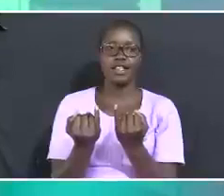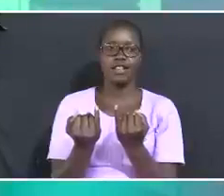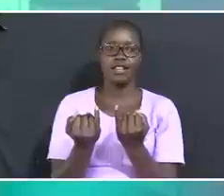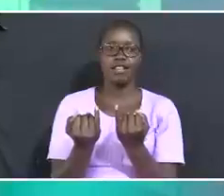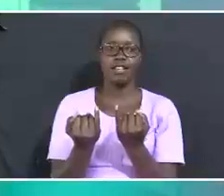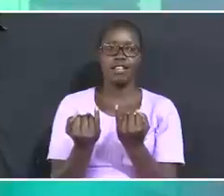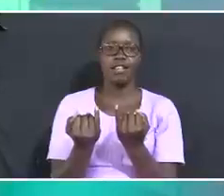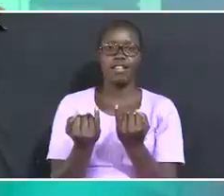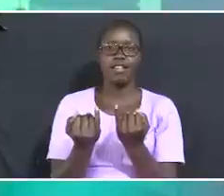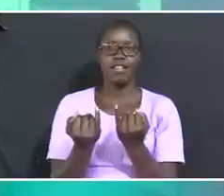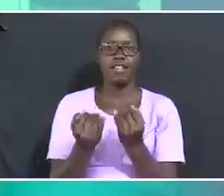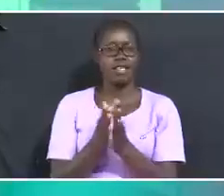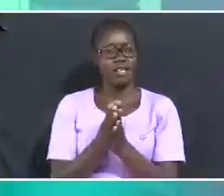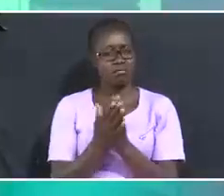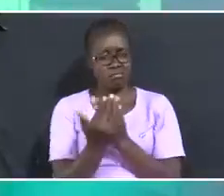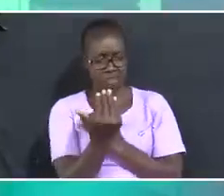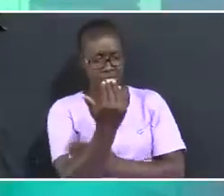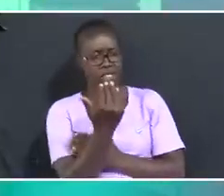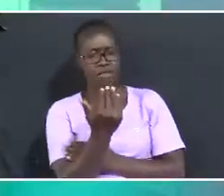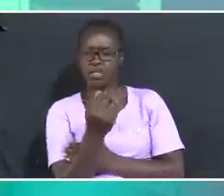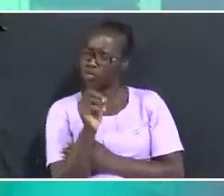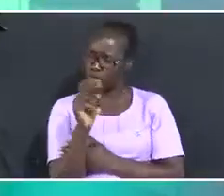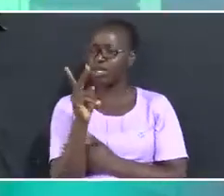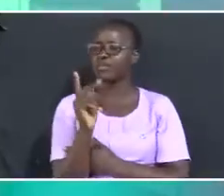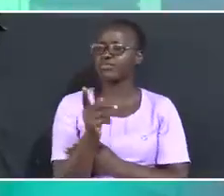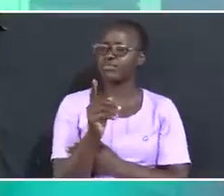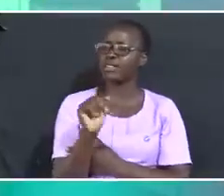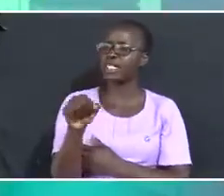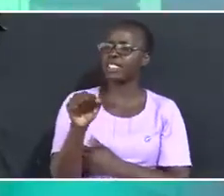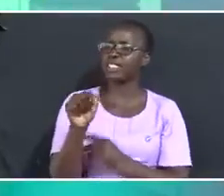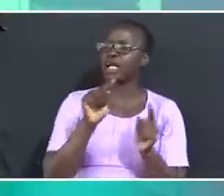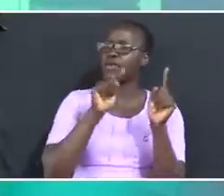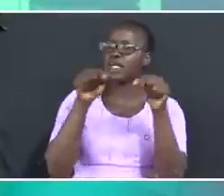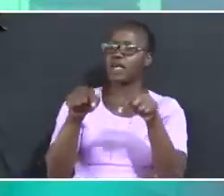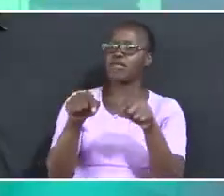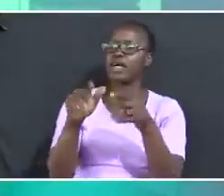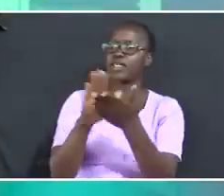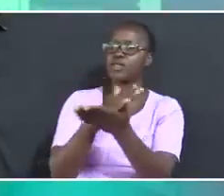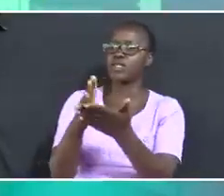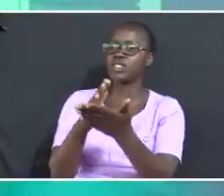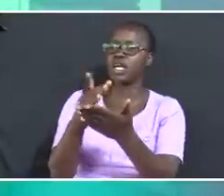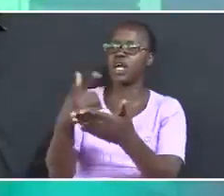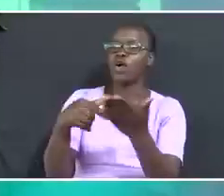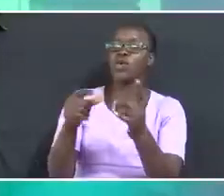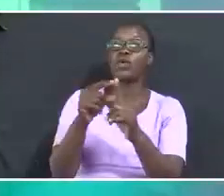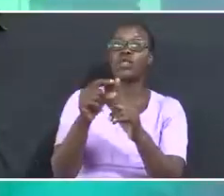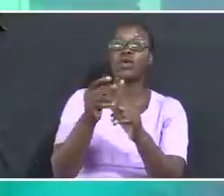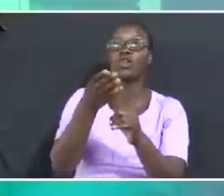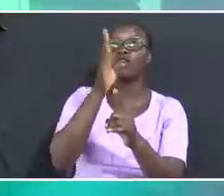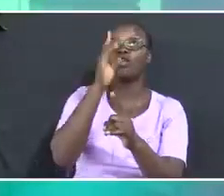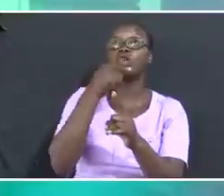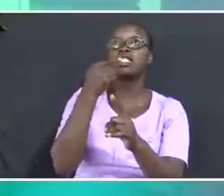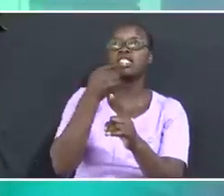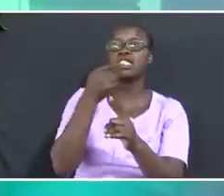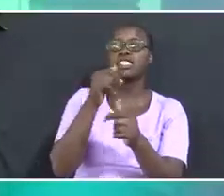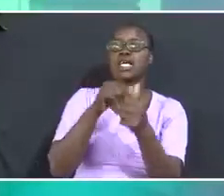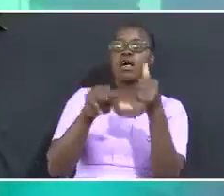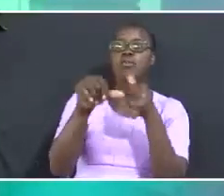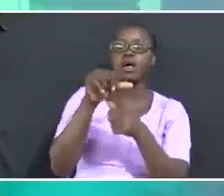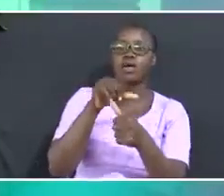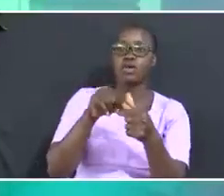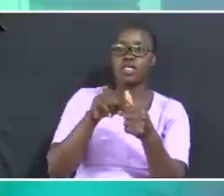when they asked me, I said, yes, I will come. And we shall share what the Word of God says